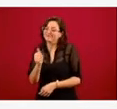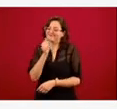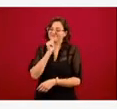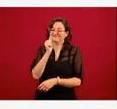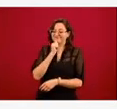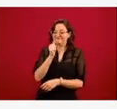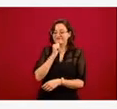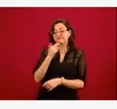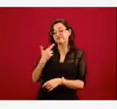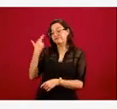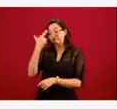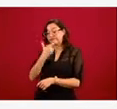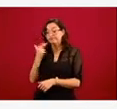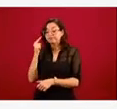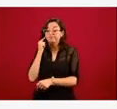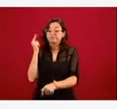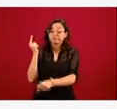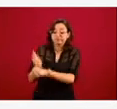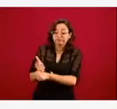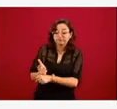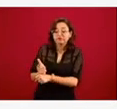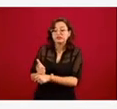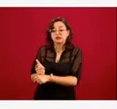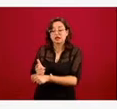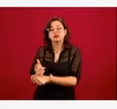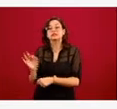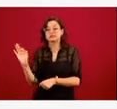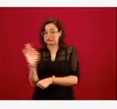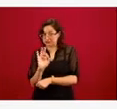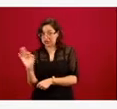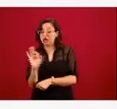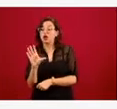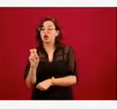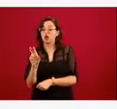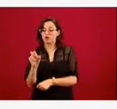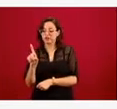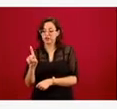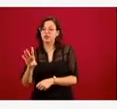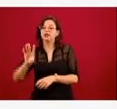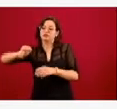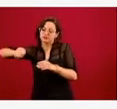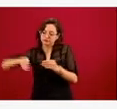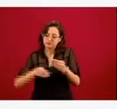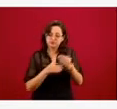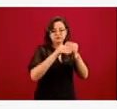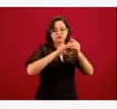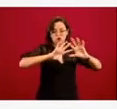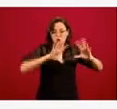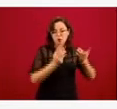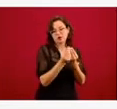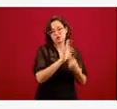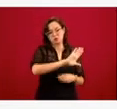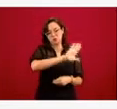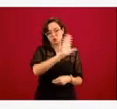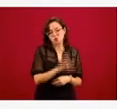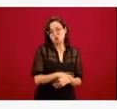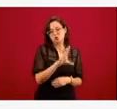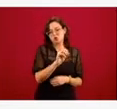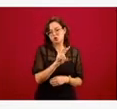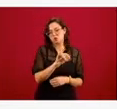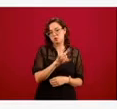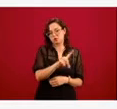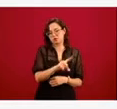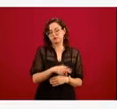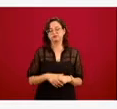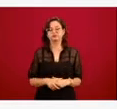the fatalities so far that are awaiting for confirmation, because some of the fatalities that have been reported